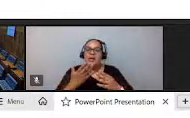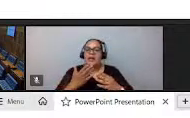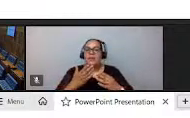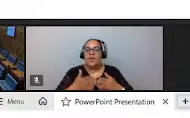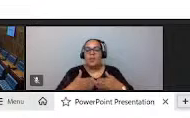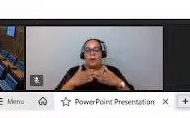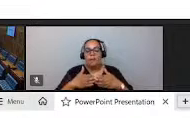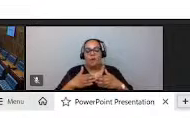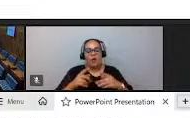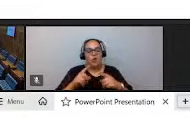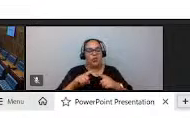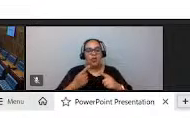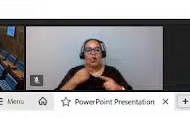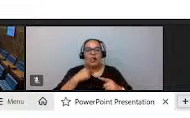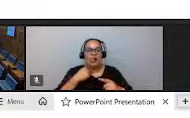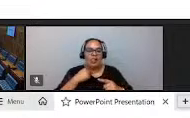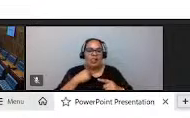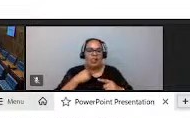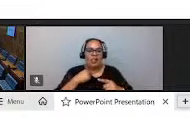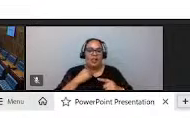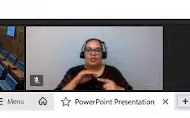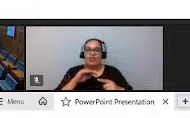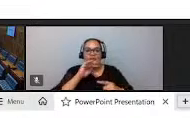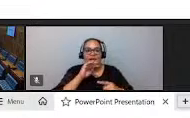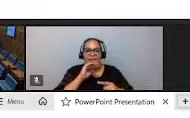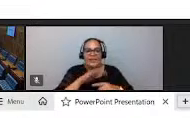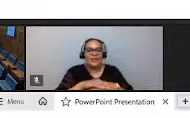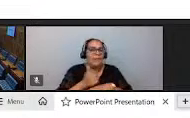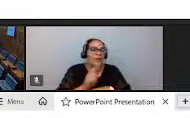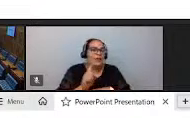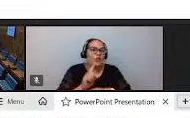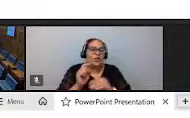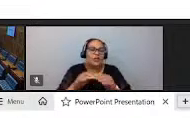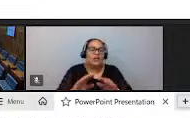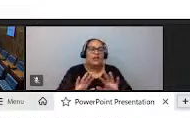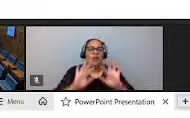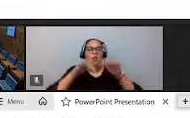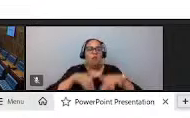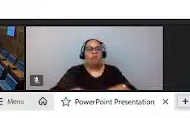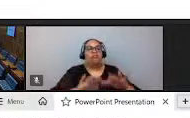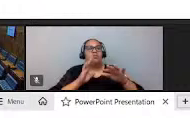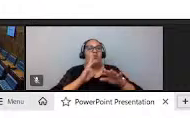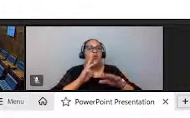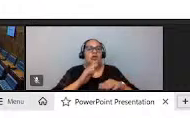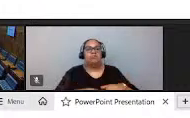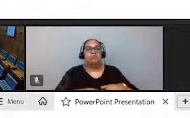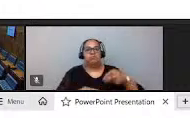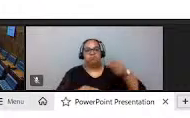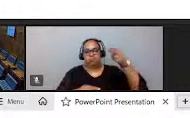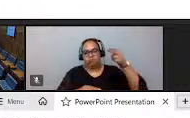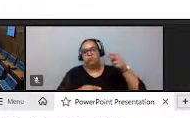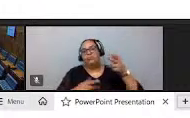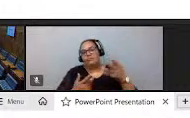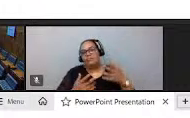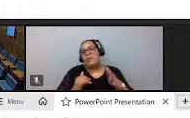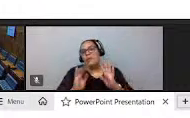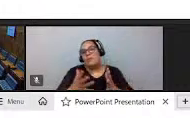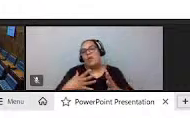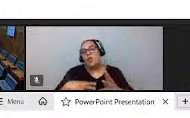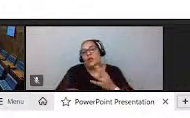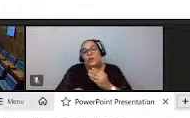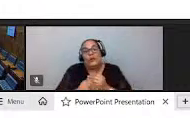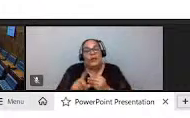boat would not be sufficient based on the swall height um and I maybe just want to to